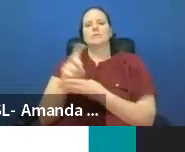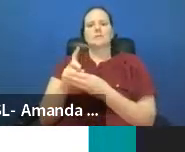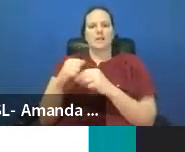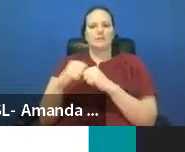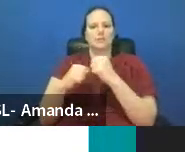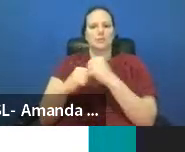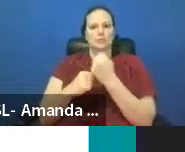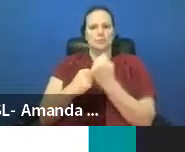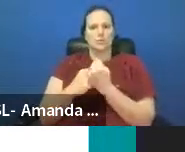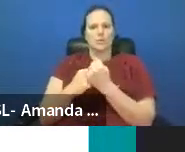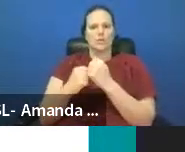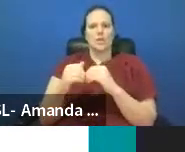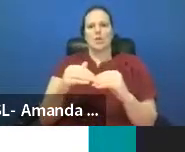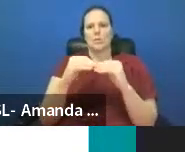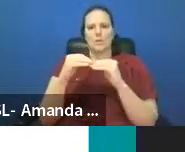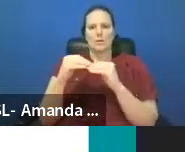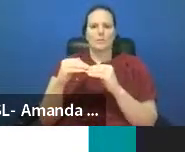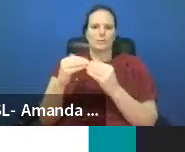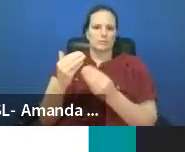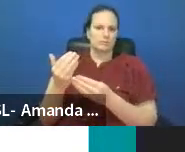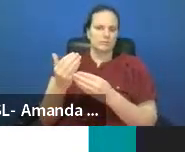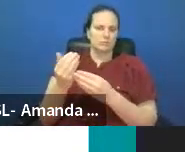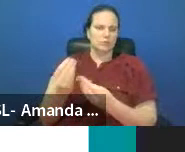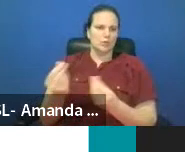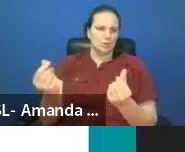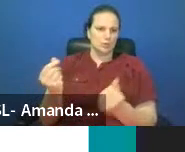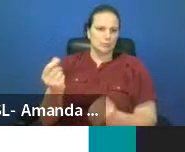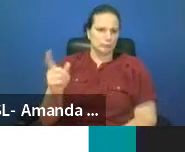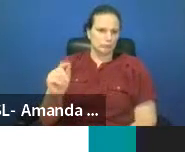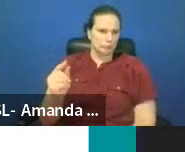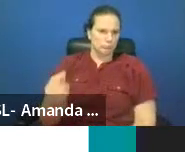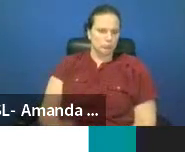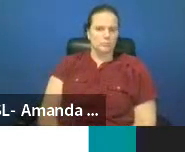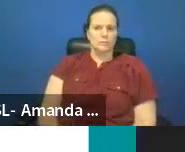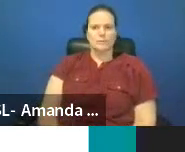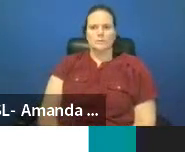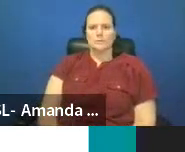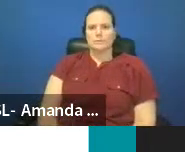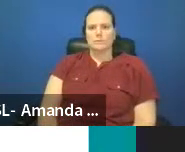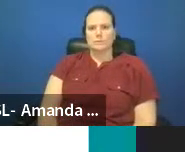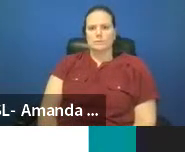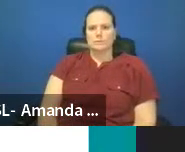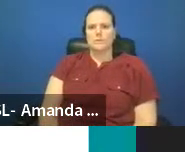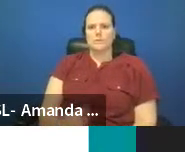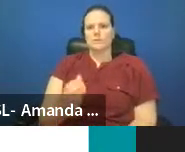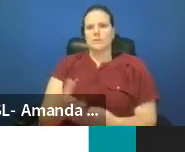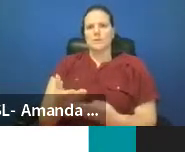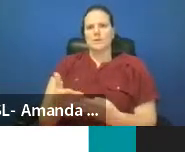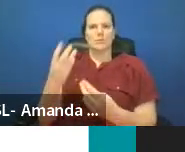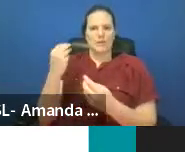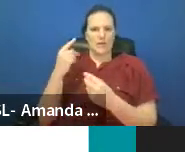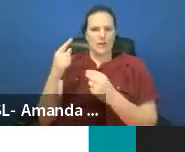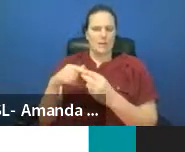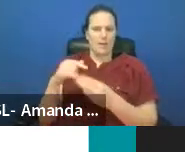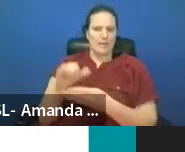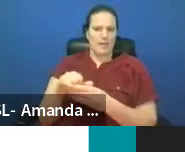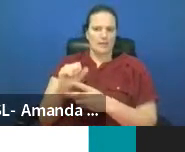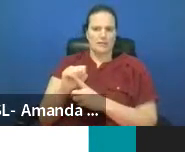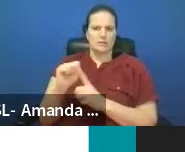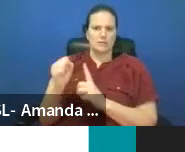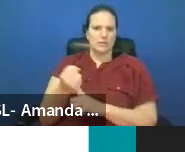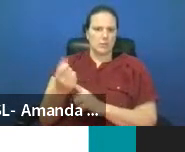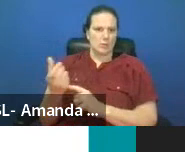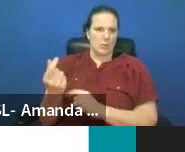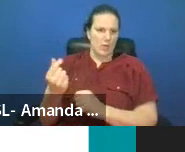an equitable solution? And so some things that we often think about in this situation